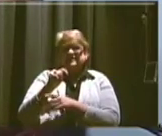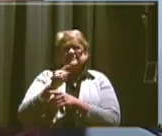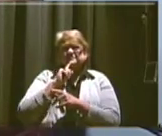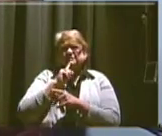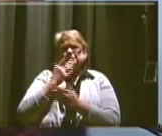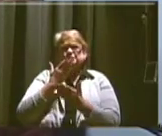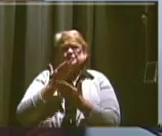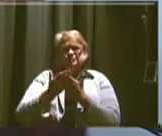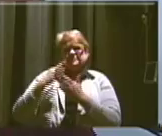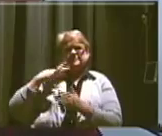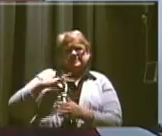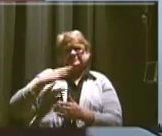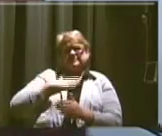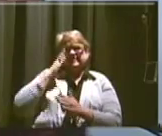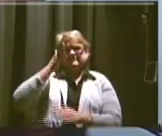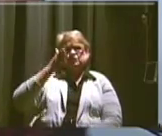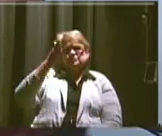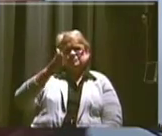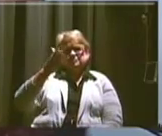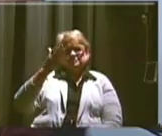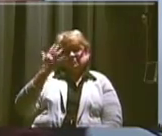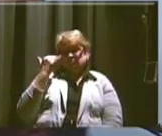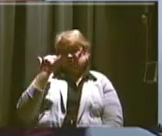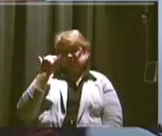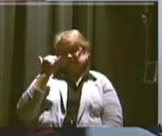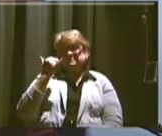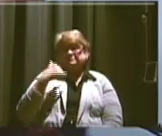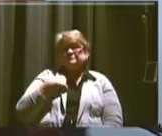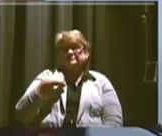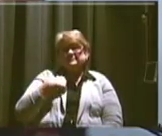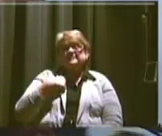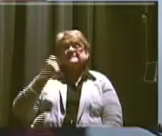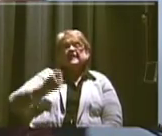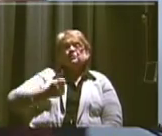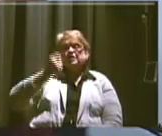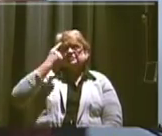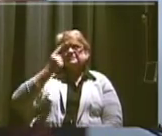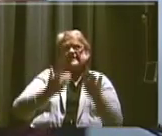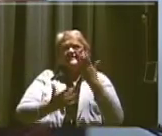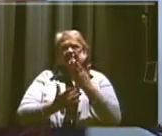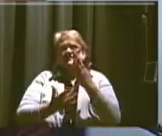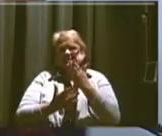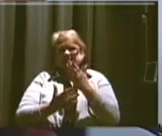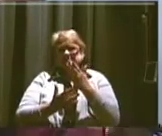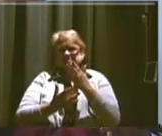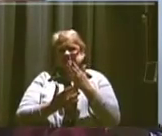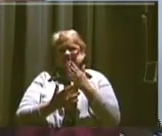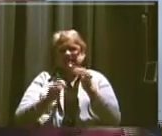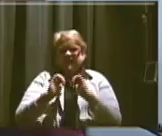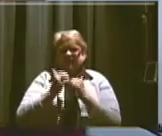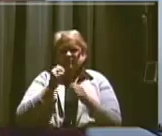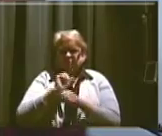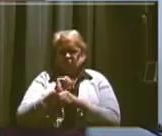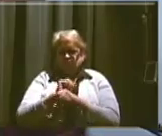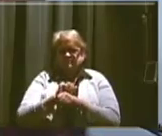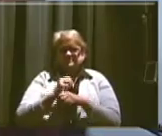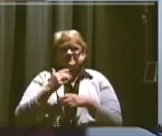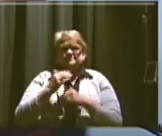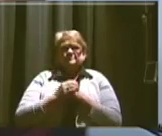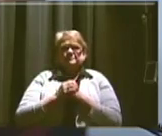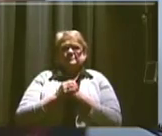my future because of understanding the way technology works and breaking